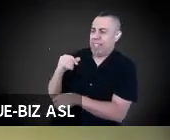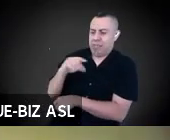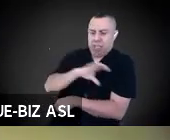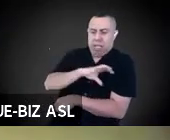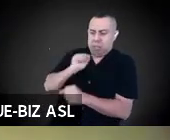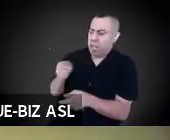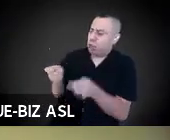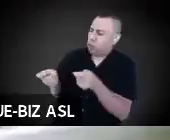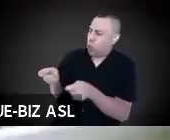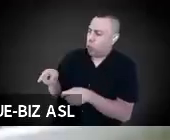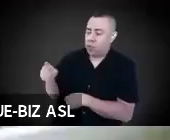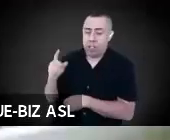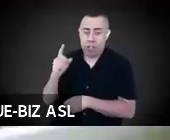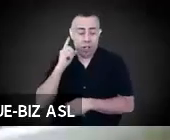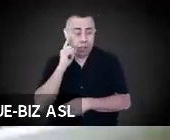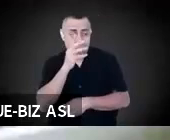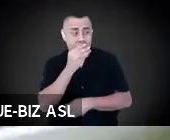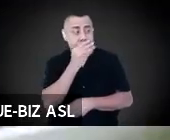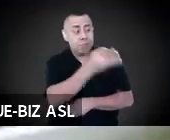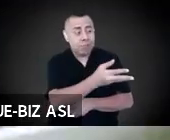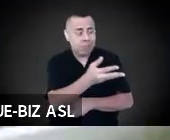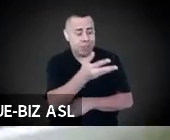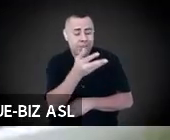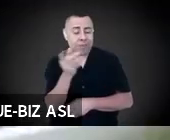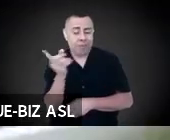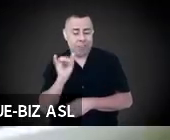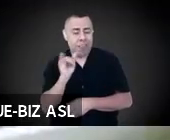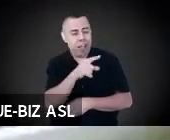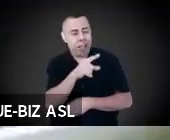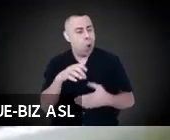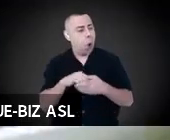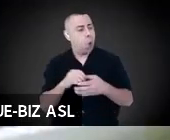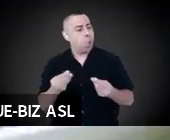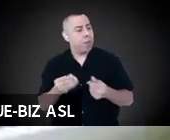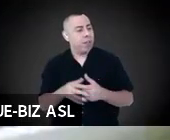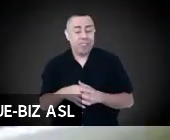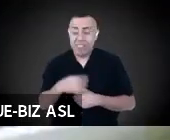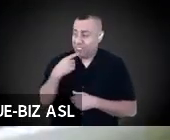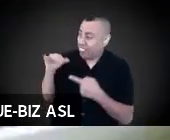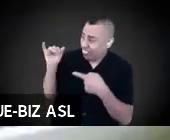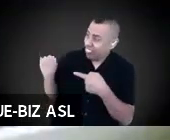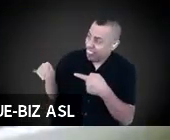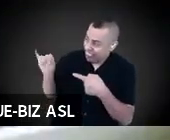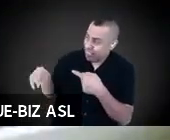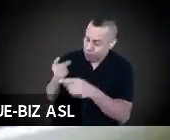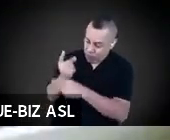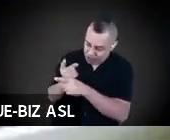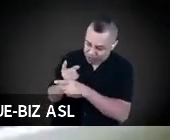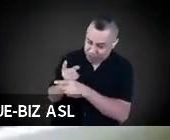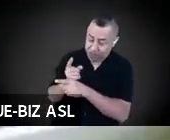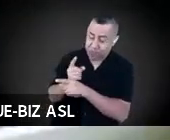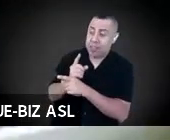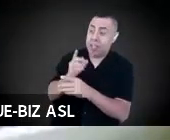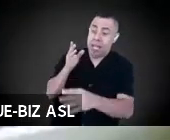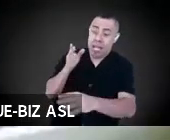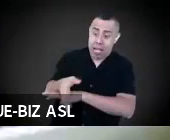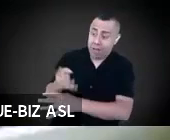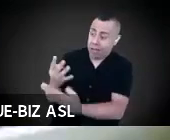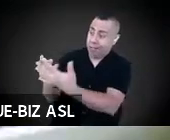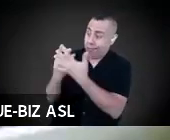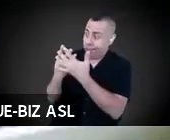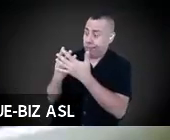Right. And once you get in the penal system, that's how they treat you, as if you're property.